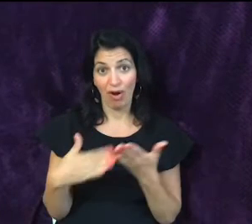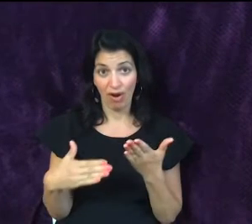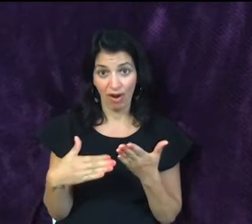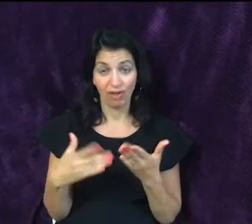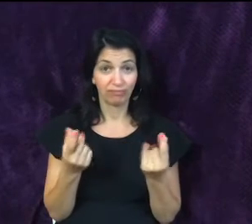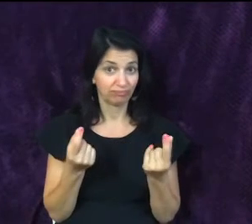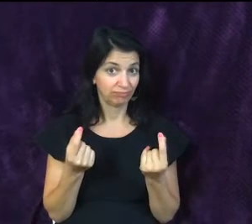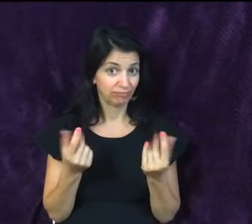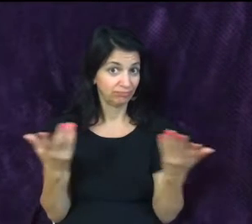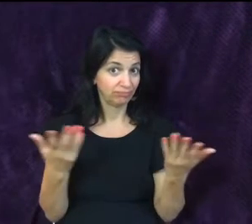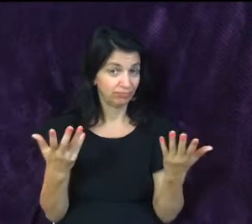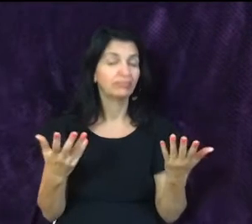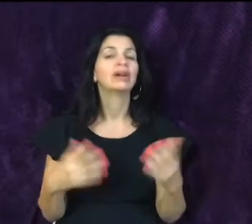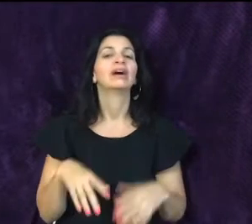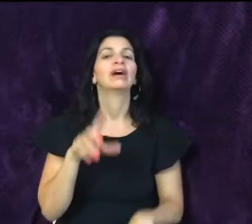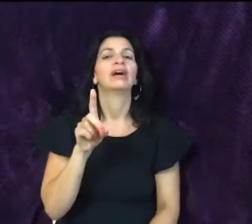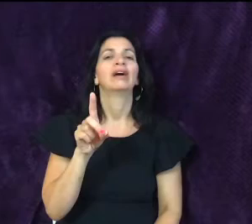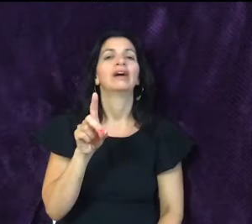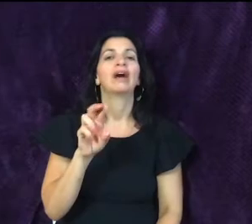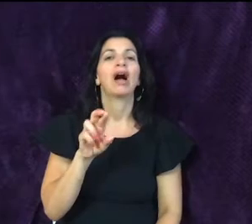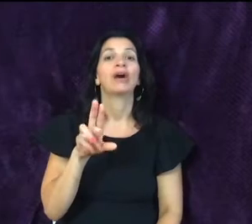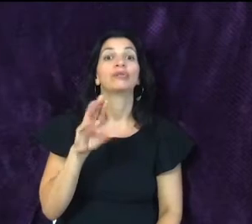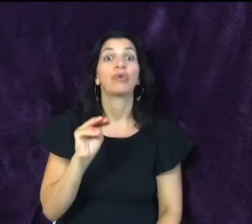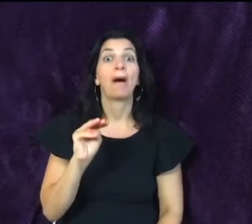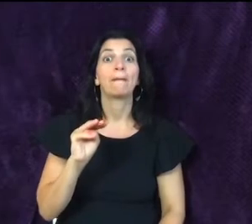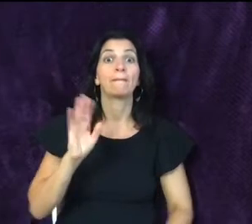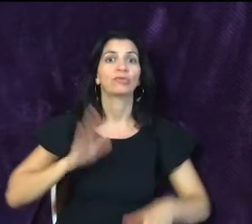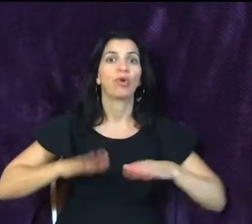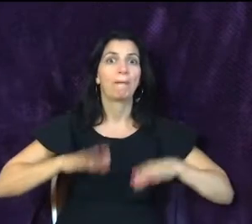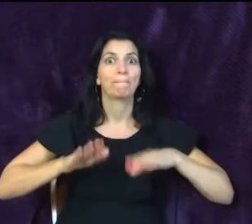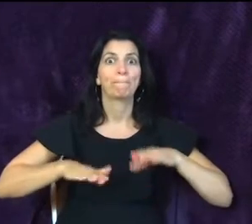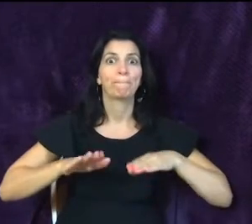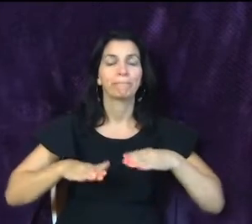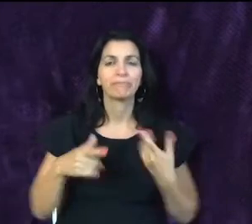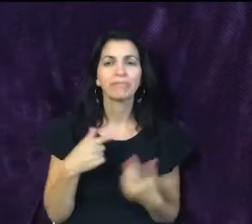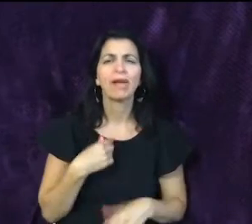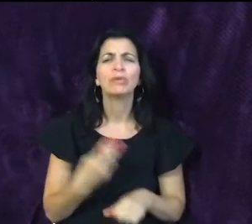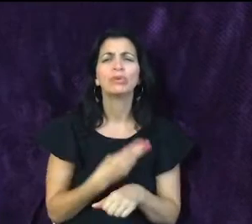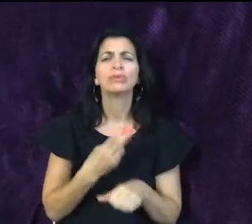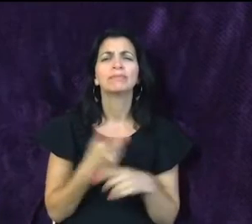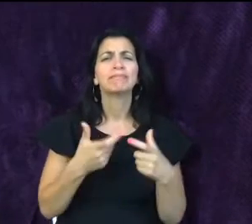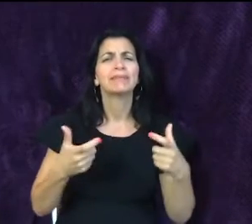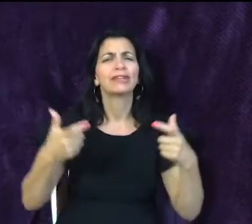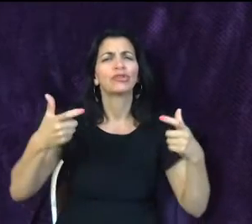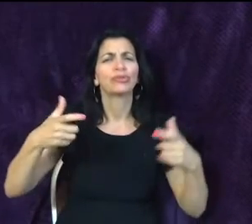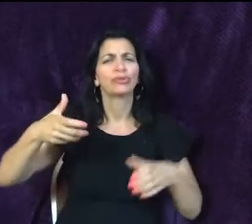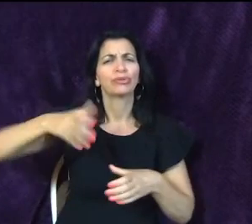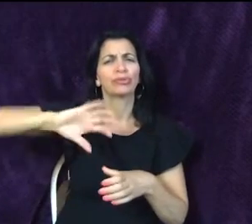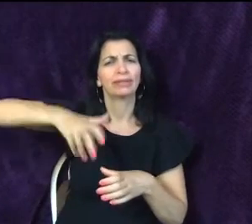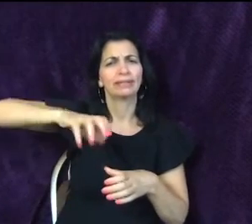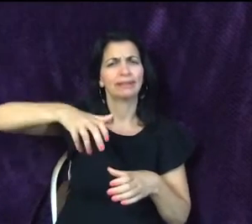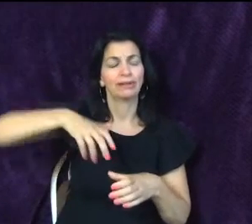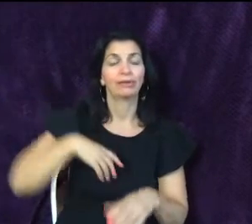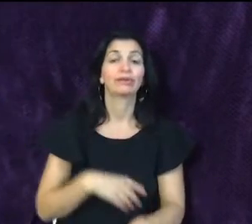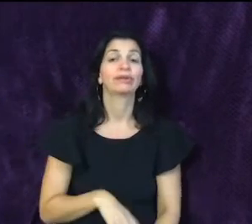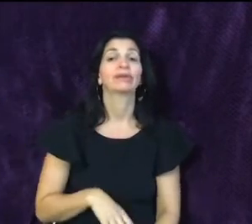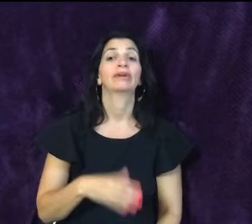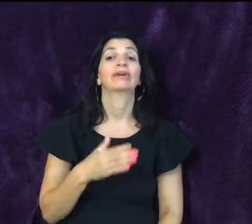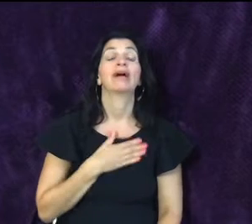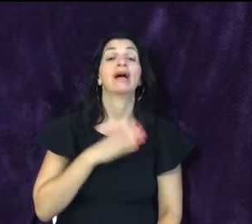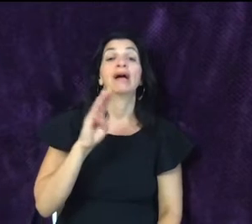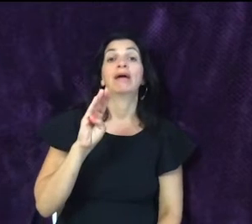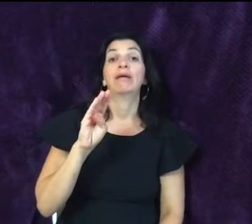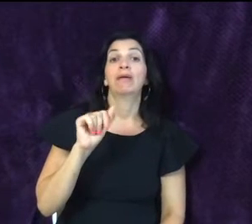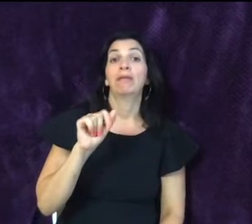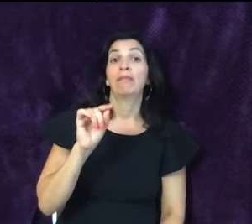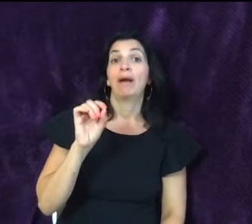part. So I'm going to use one of the larger containers and take my balloon and the scissors. Now